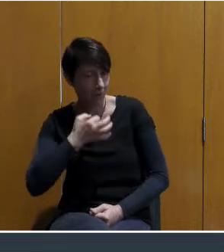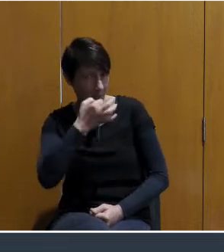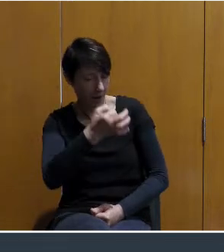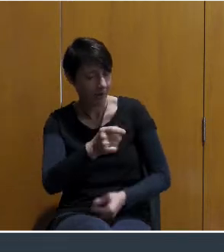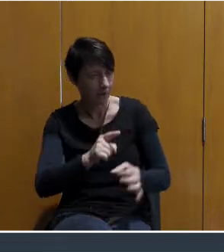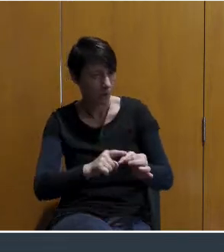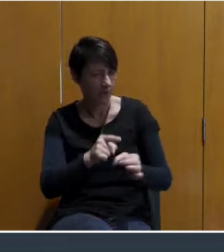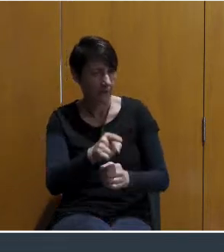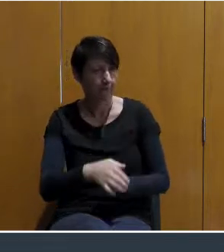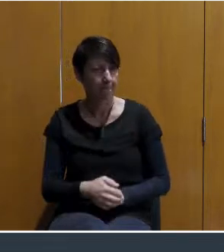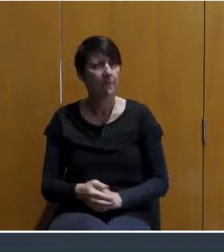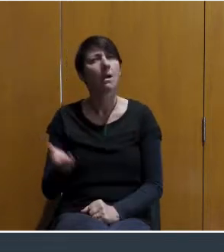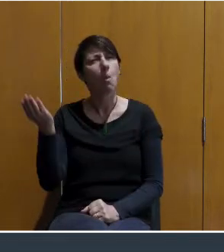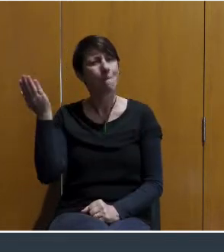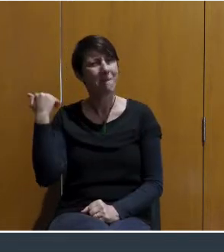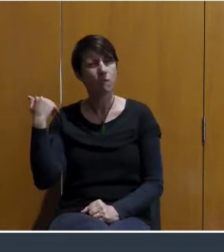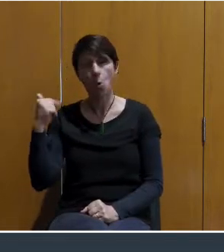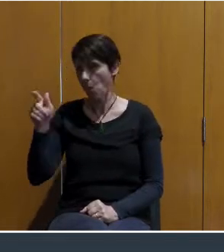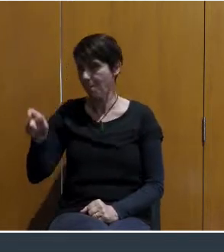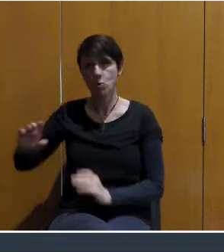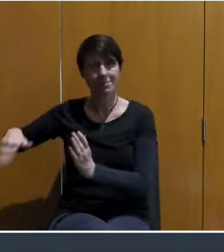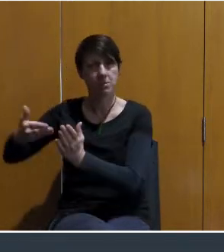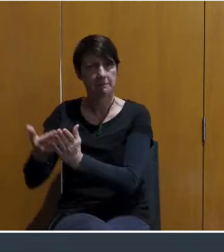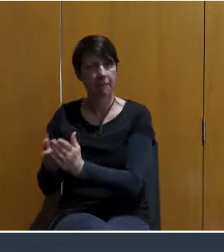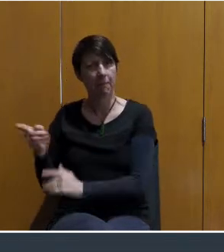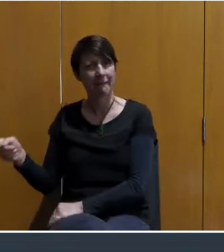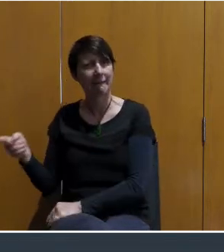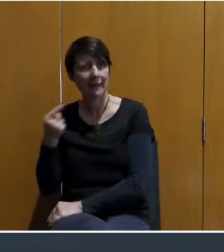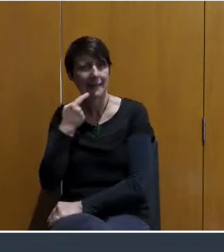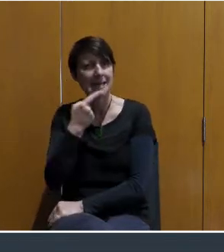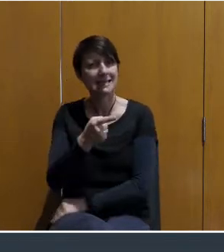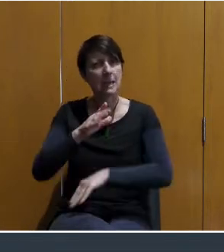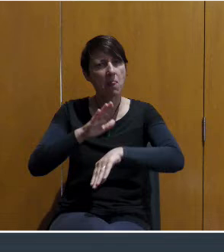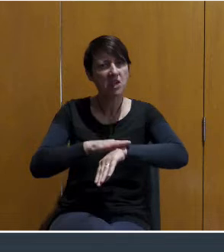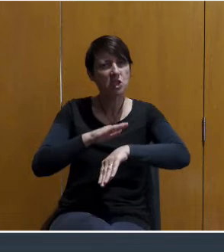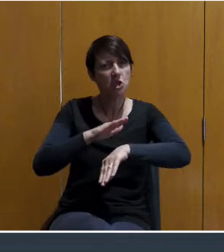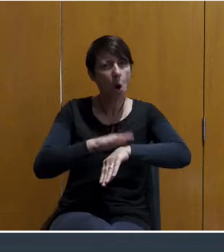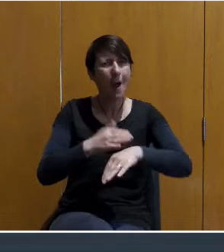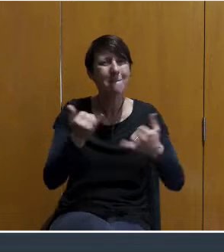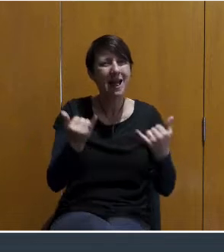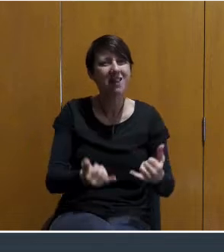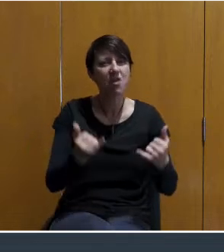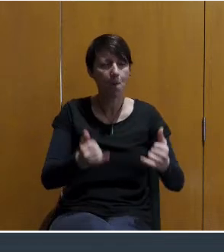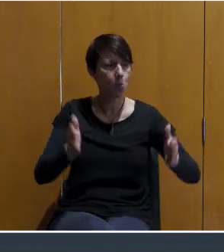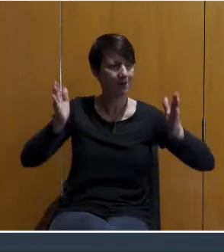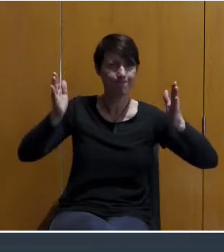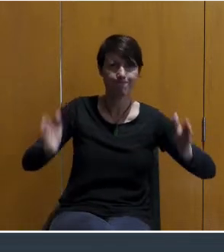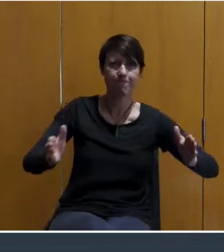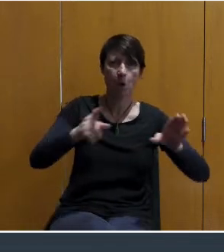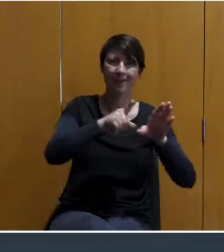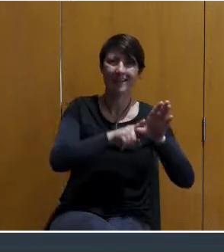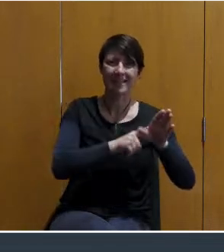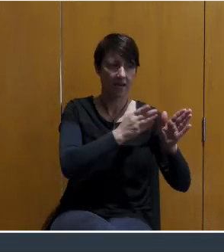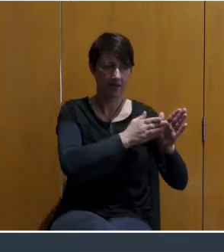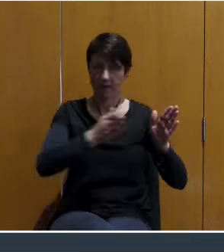of our earlier submitters advised that the time period that's currently included in the policy in terms of the